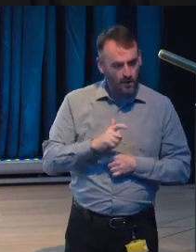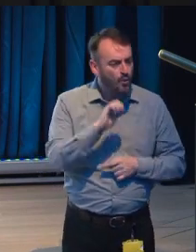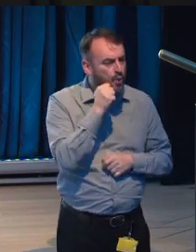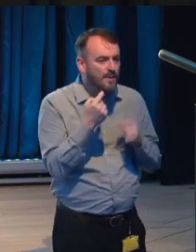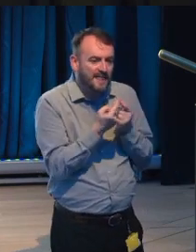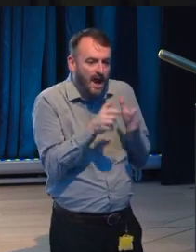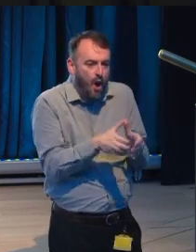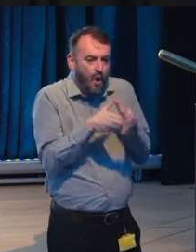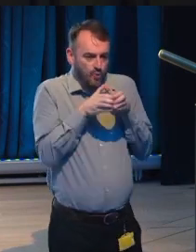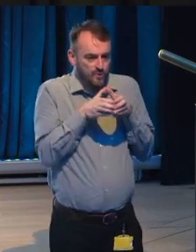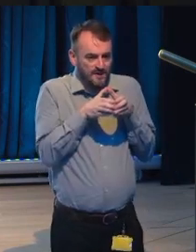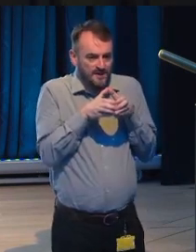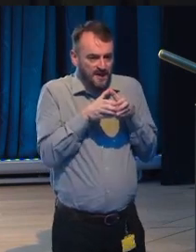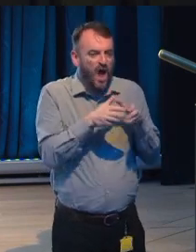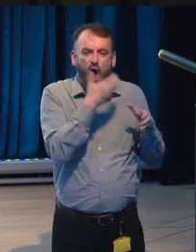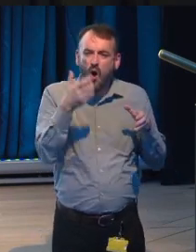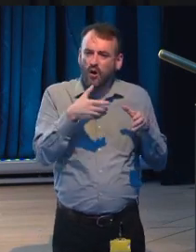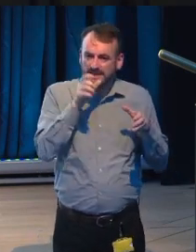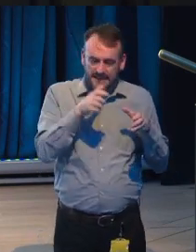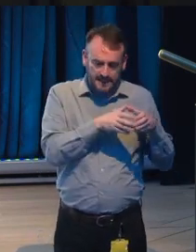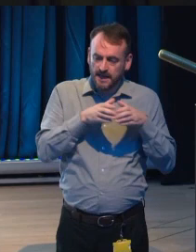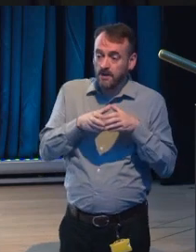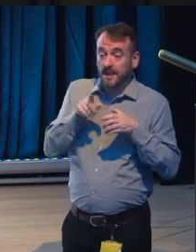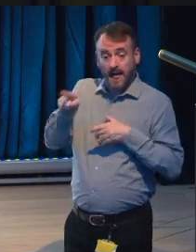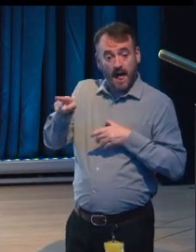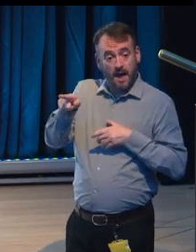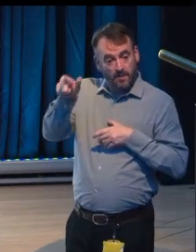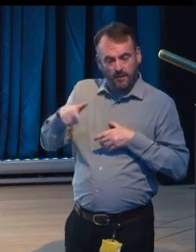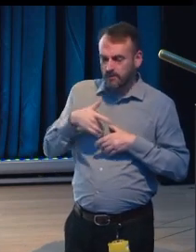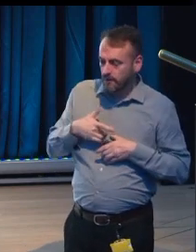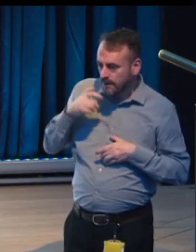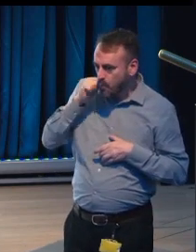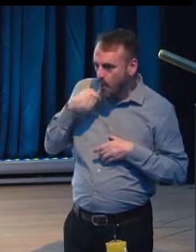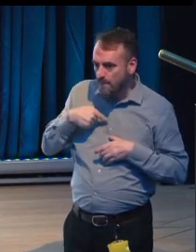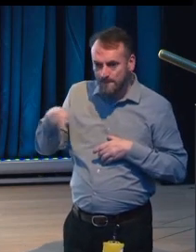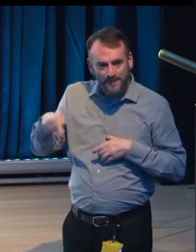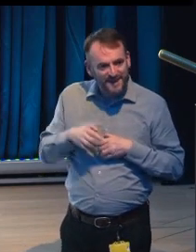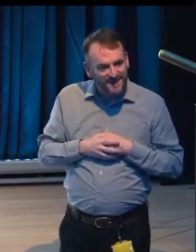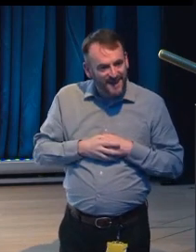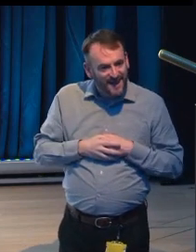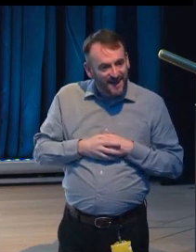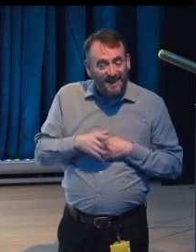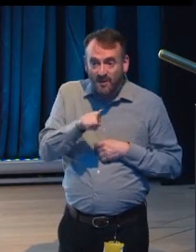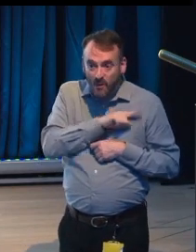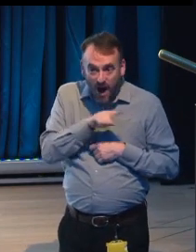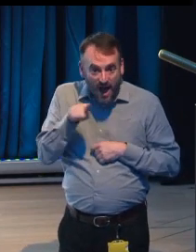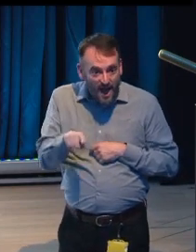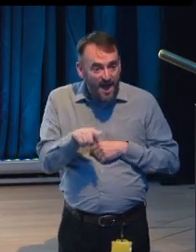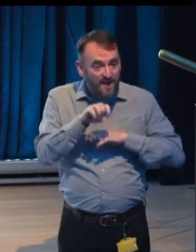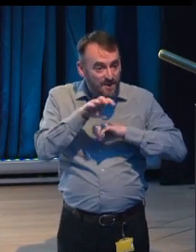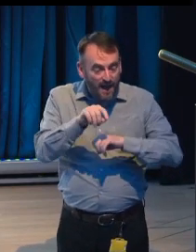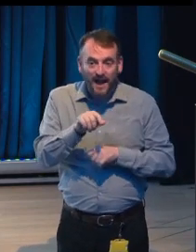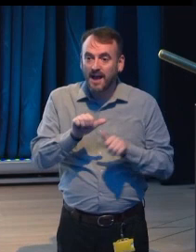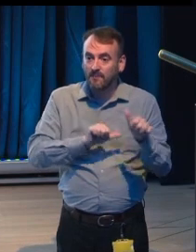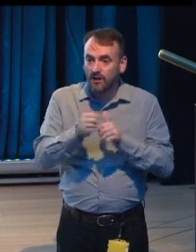literally warmer feelings towards them, which is why Sid say with his tea break. So this is actually how we used to do regular one-to-ones in Riot games.